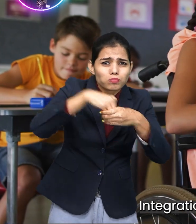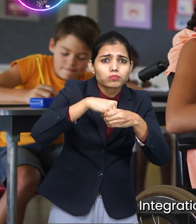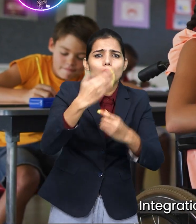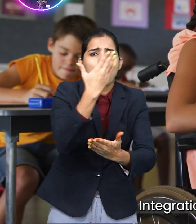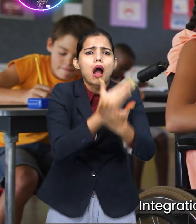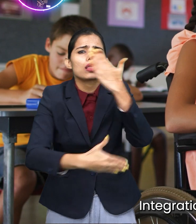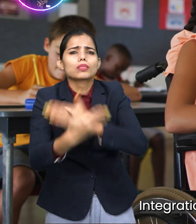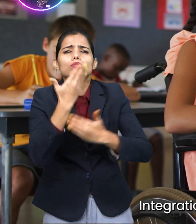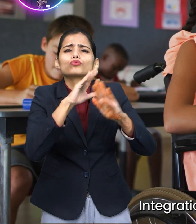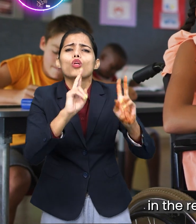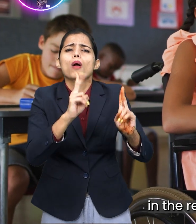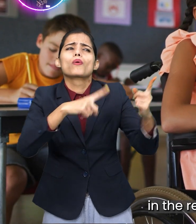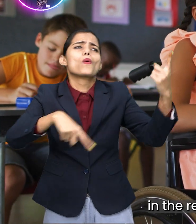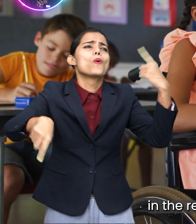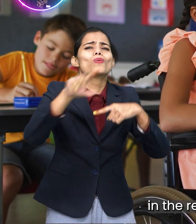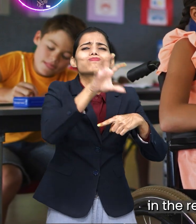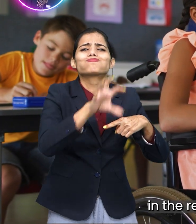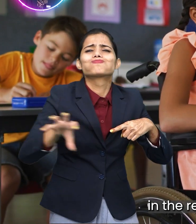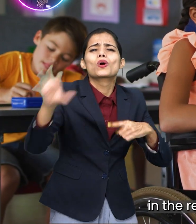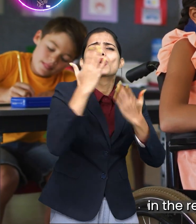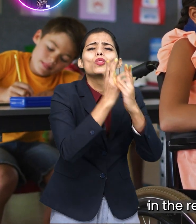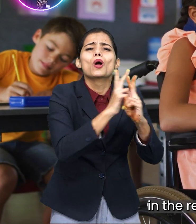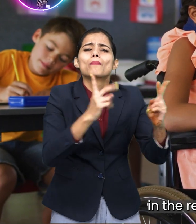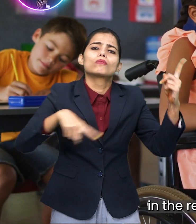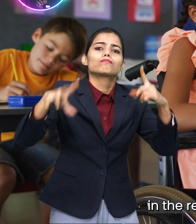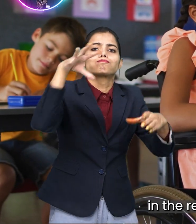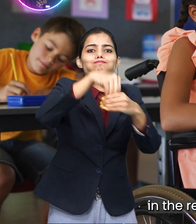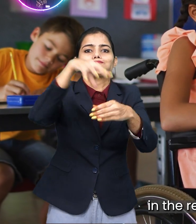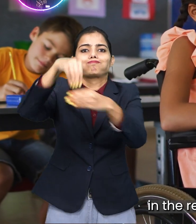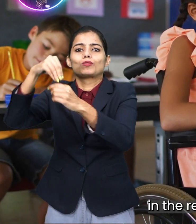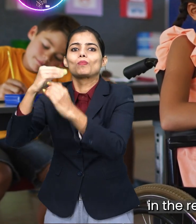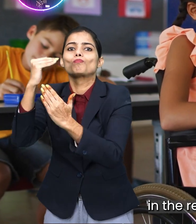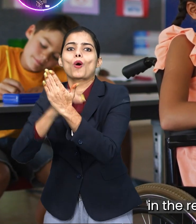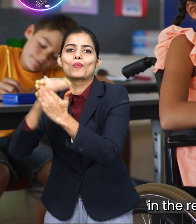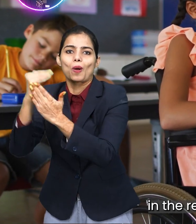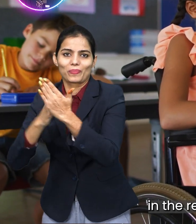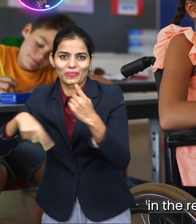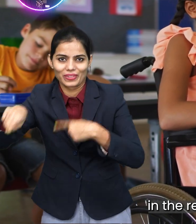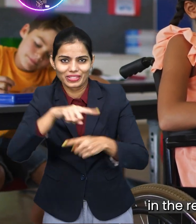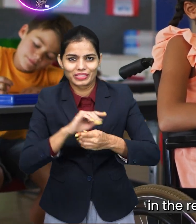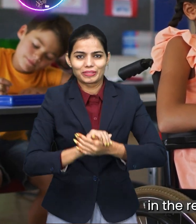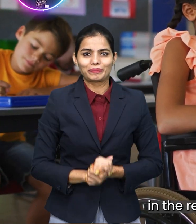integration of handicapped children in the regular school program.